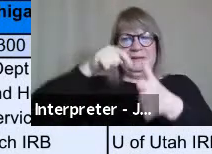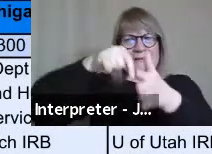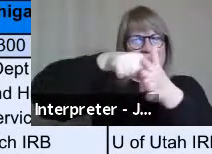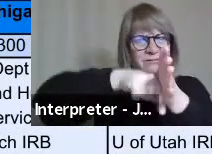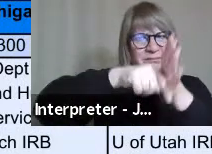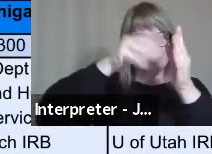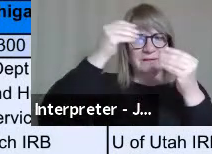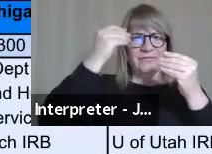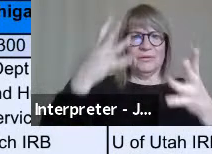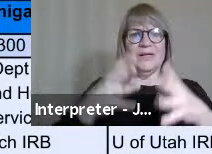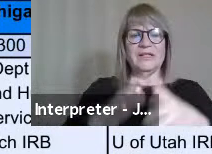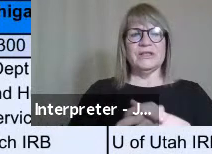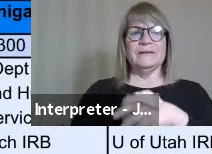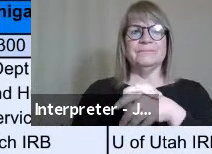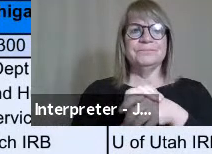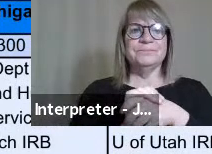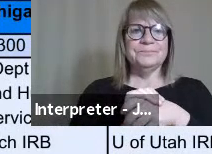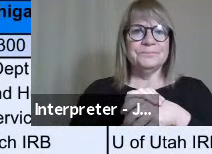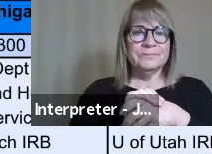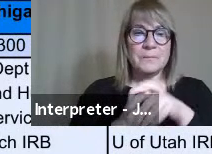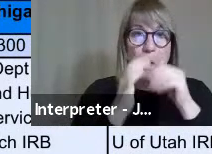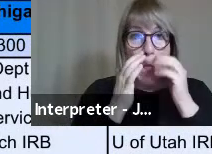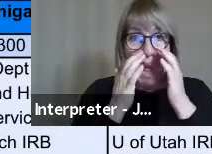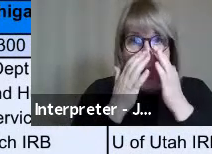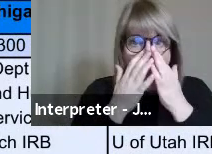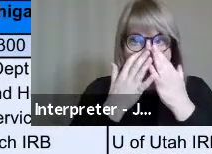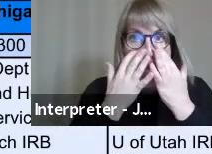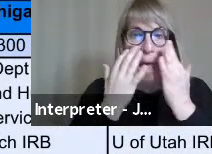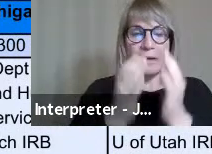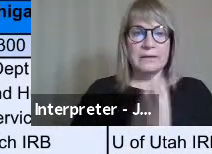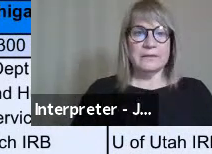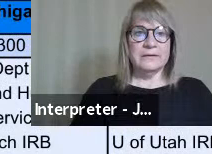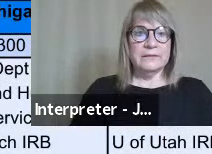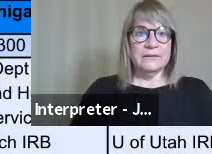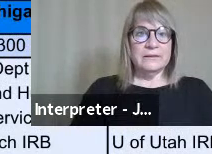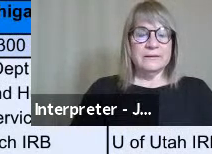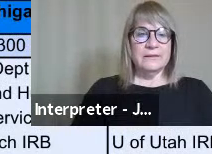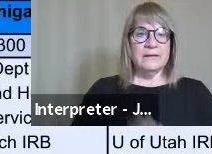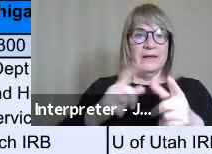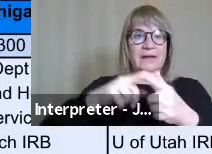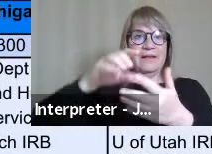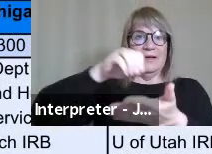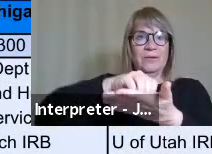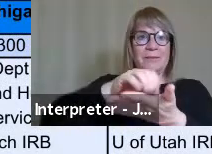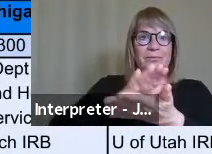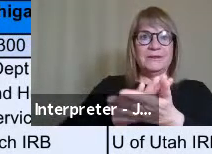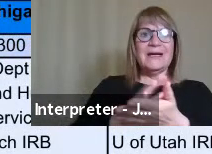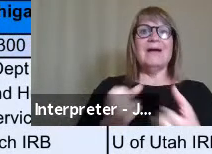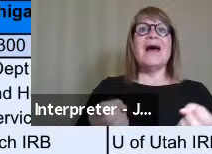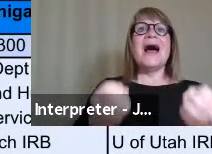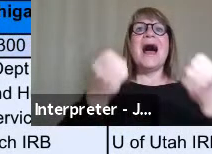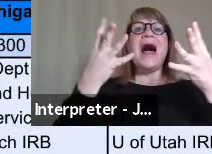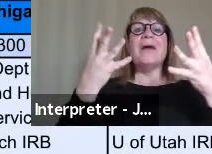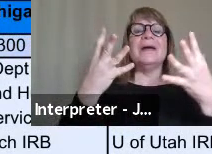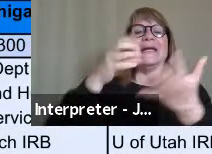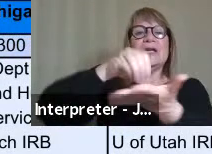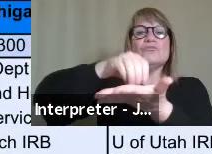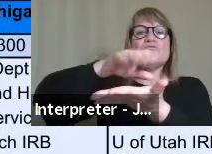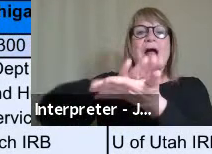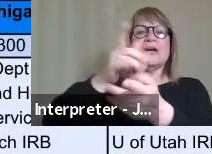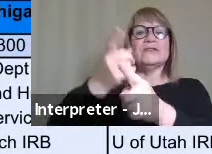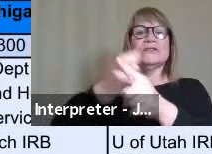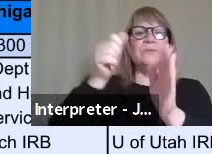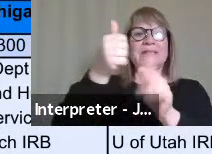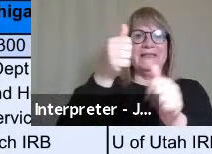we have from each of the five states so we list the number of records we have from each state which ranges